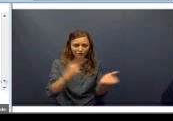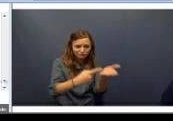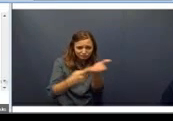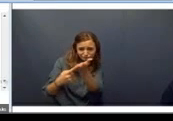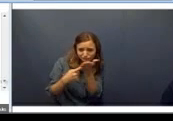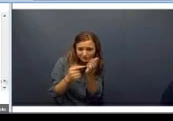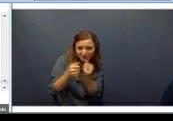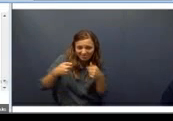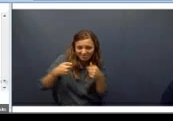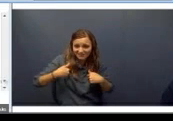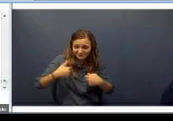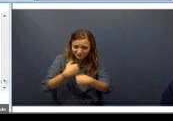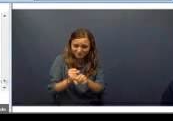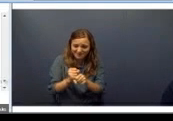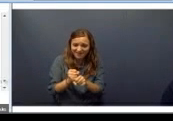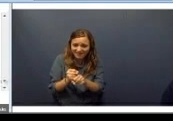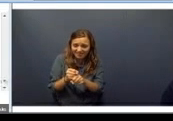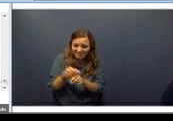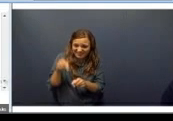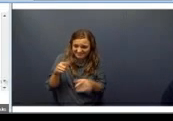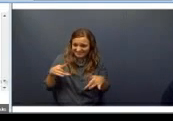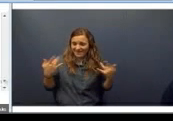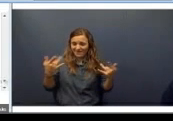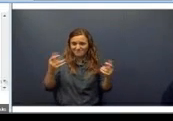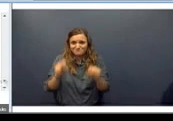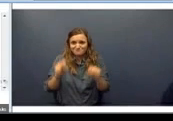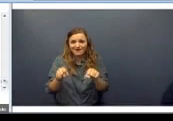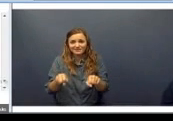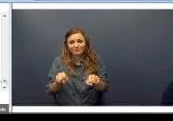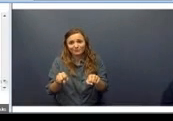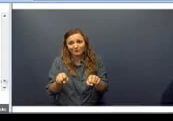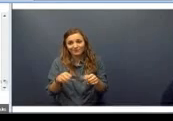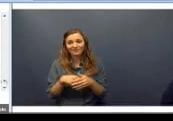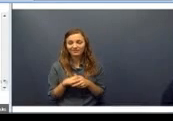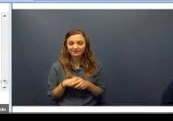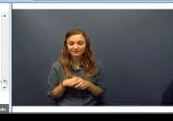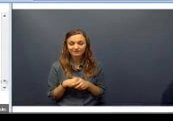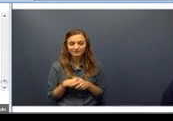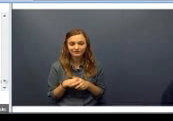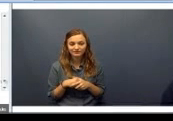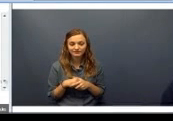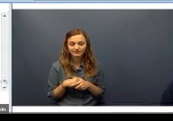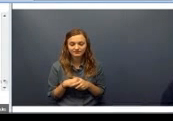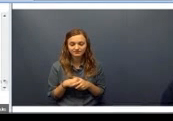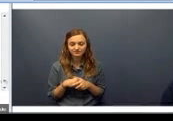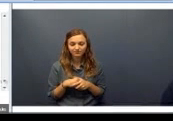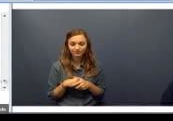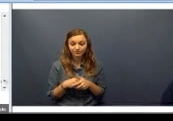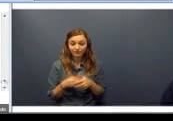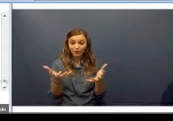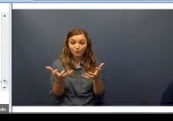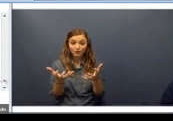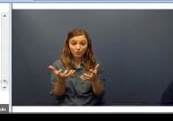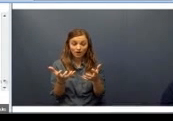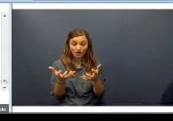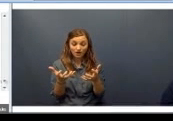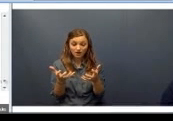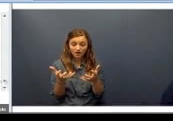presentations and for collaborating with us to make this make this possible.